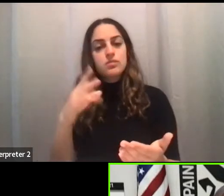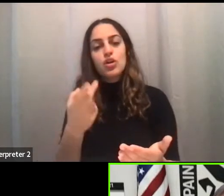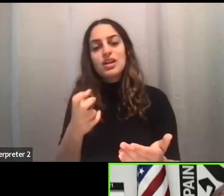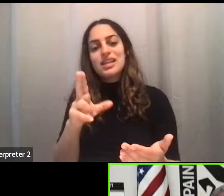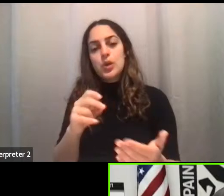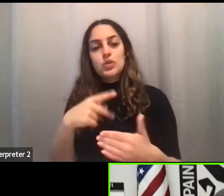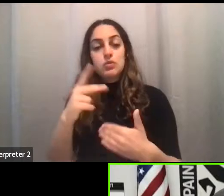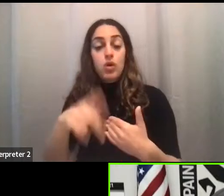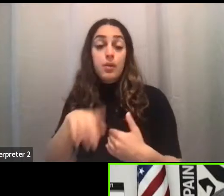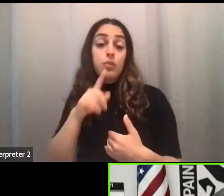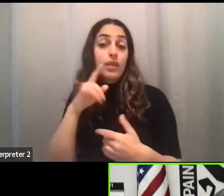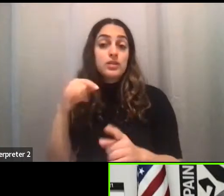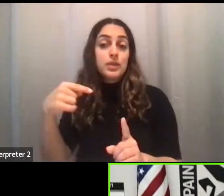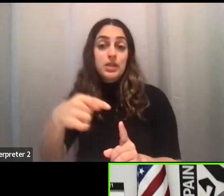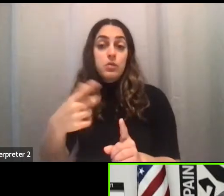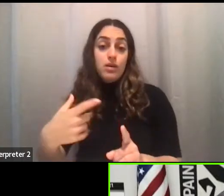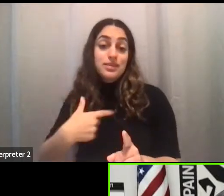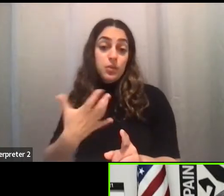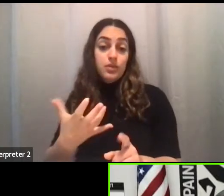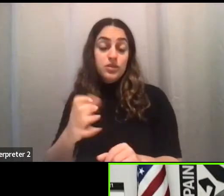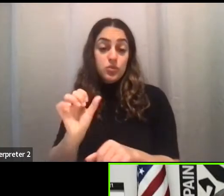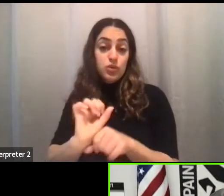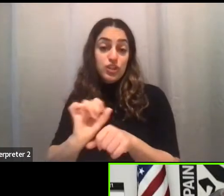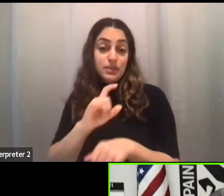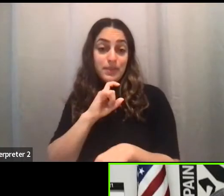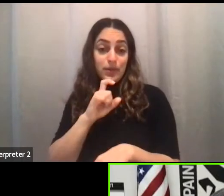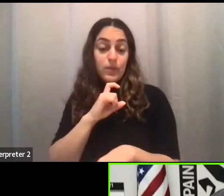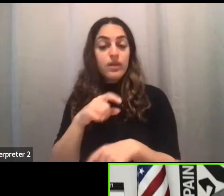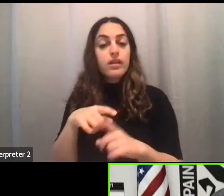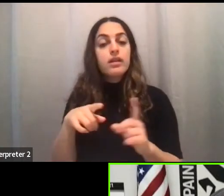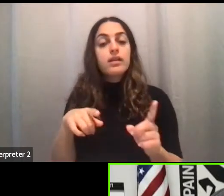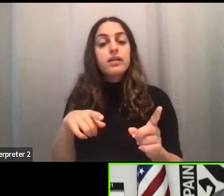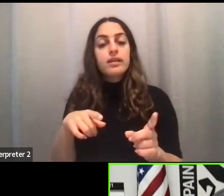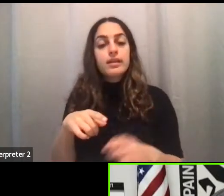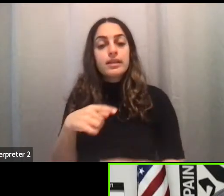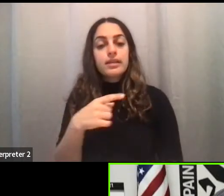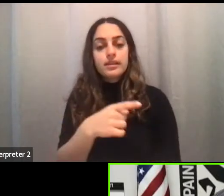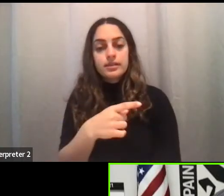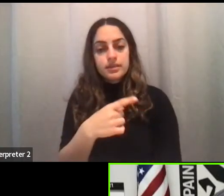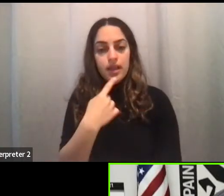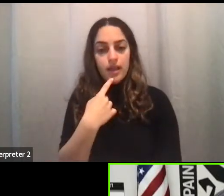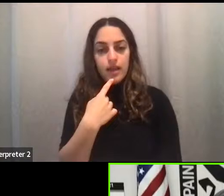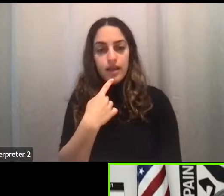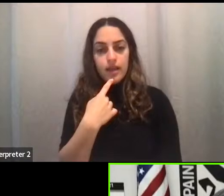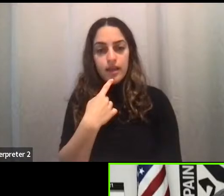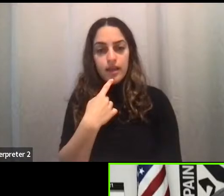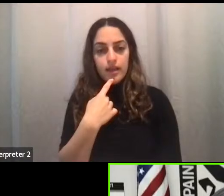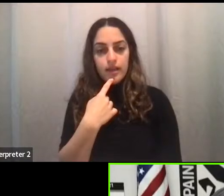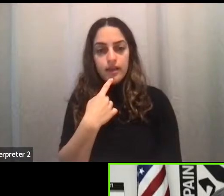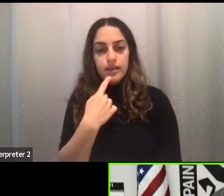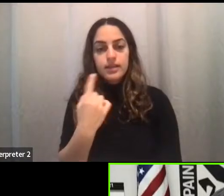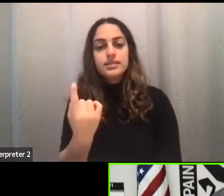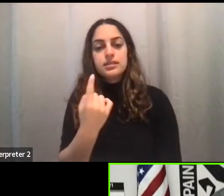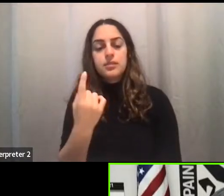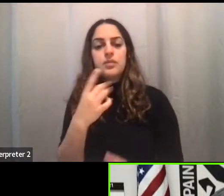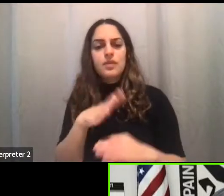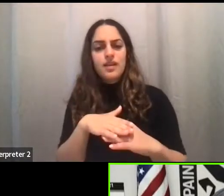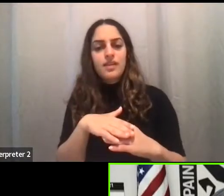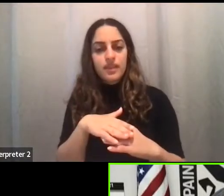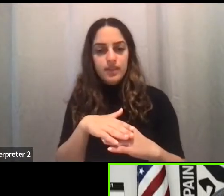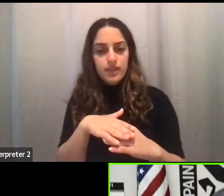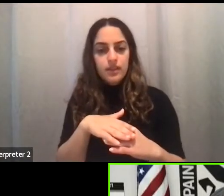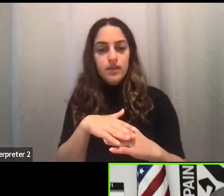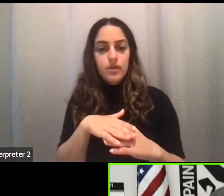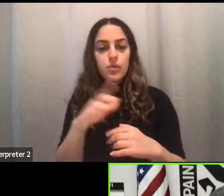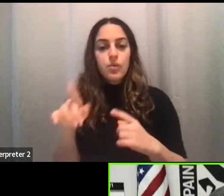wants to be she met a worker he said you know i was in dollar store and somebody got on the microphone and when they queued the microphone to actually